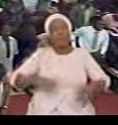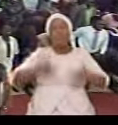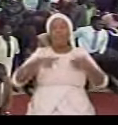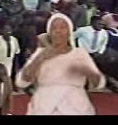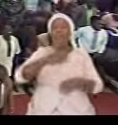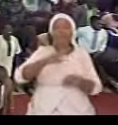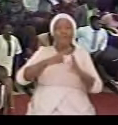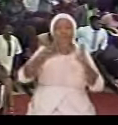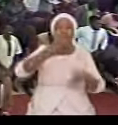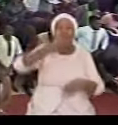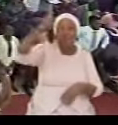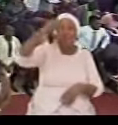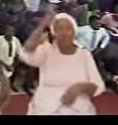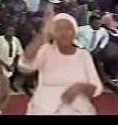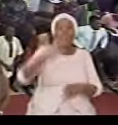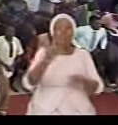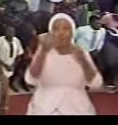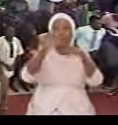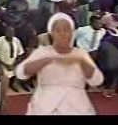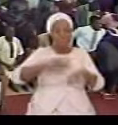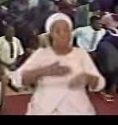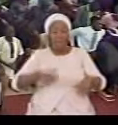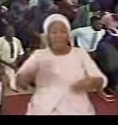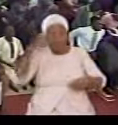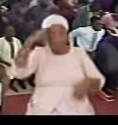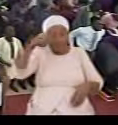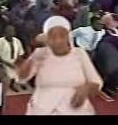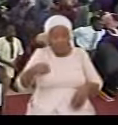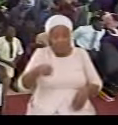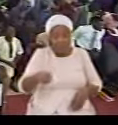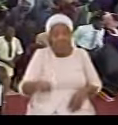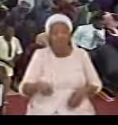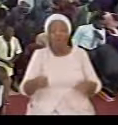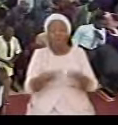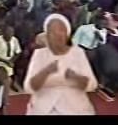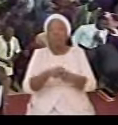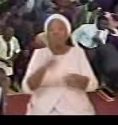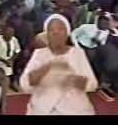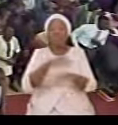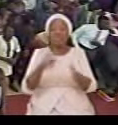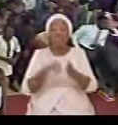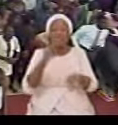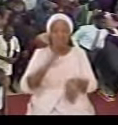best of God for you, even at this time.